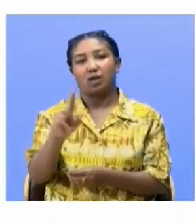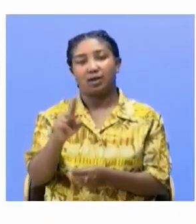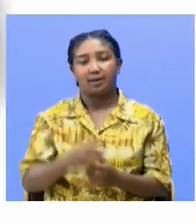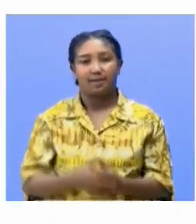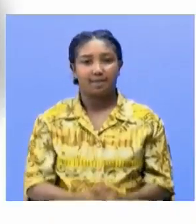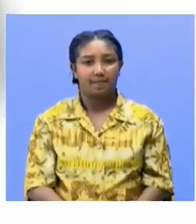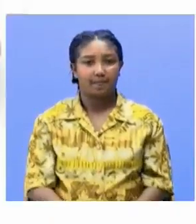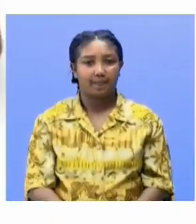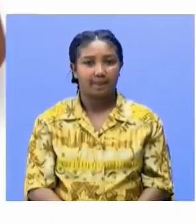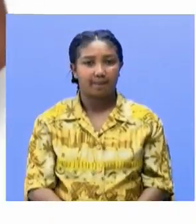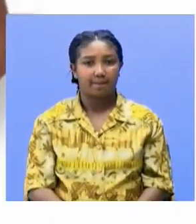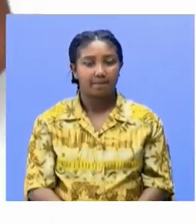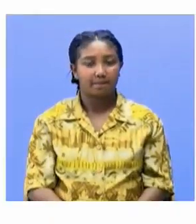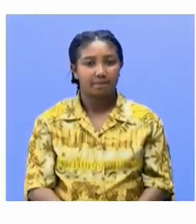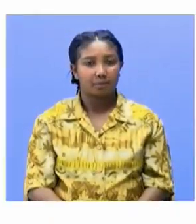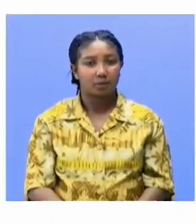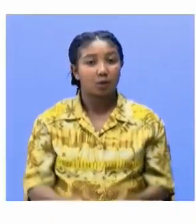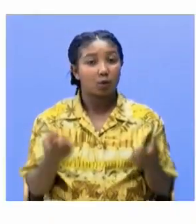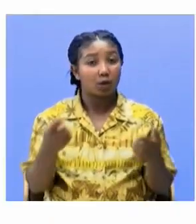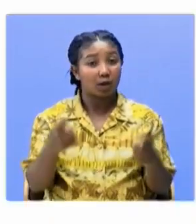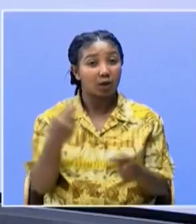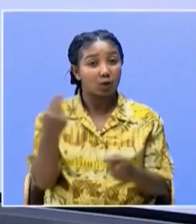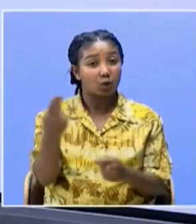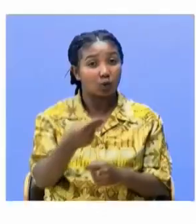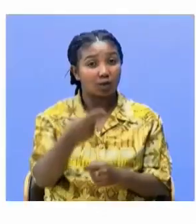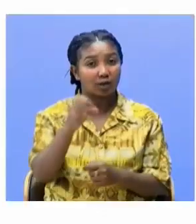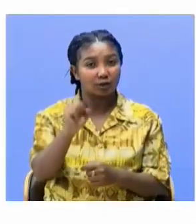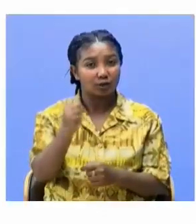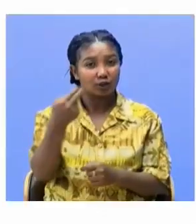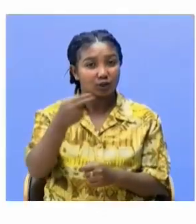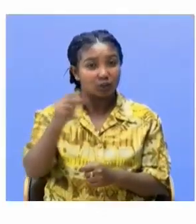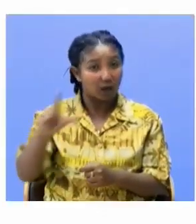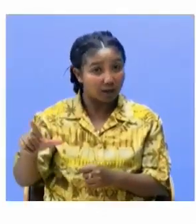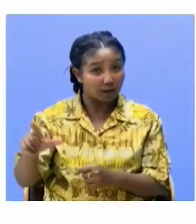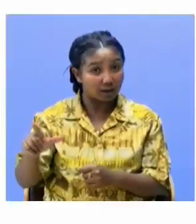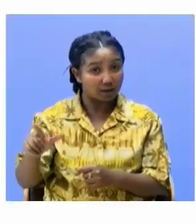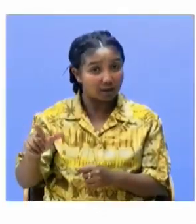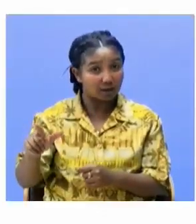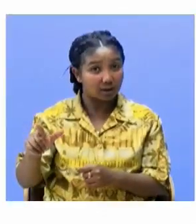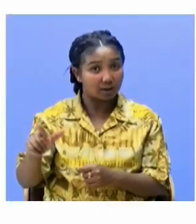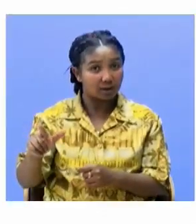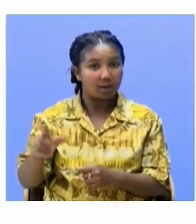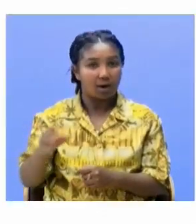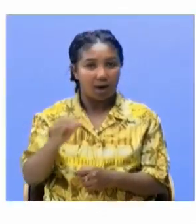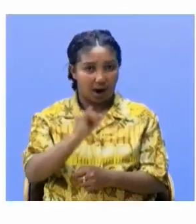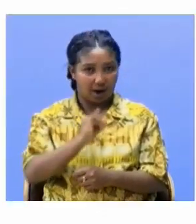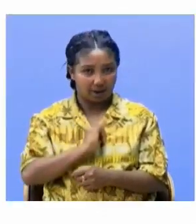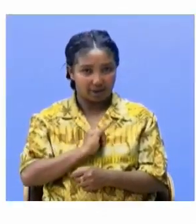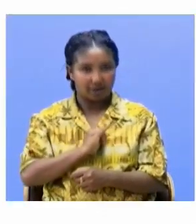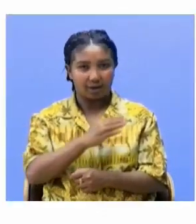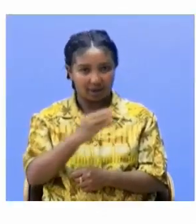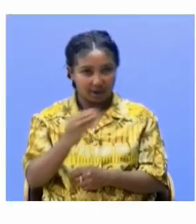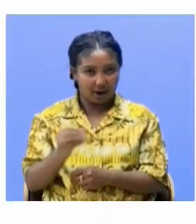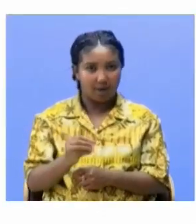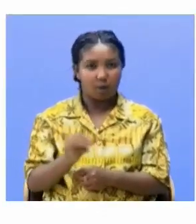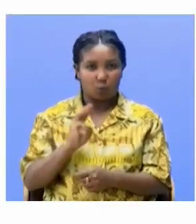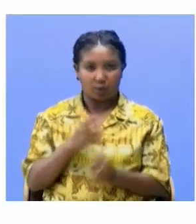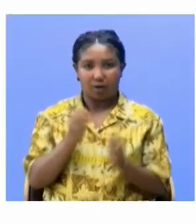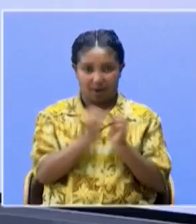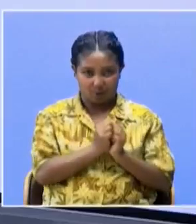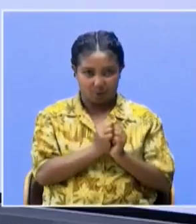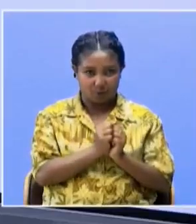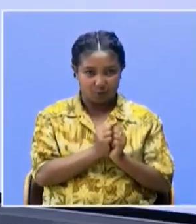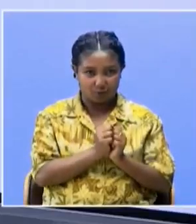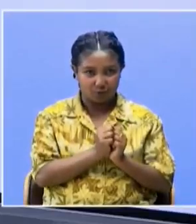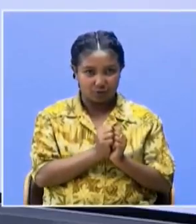Okay. By the way, when you are using shall, we use it with I and we.